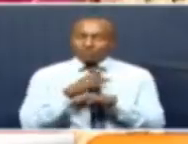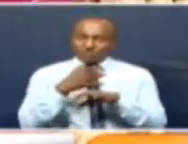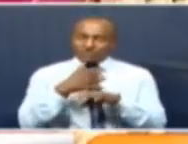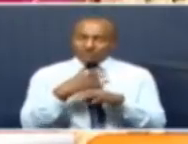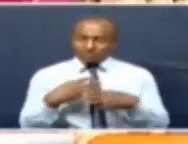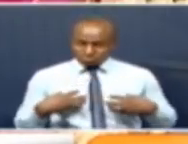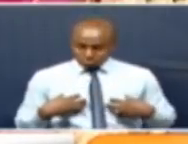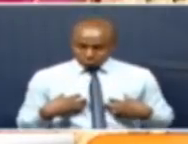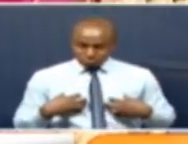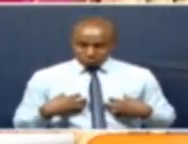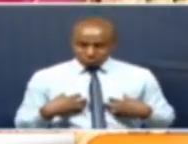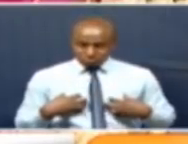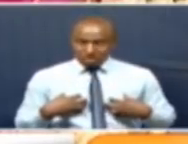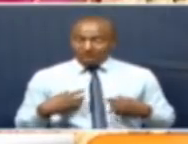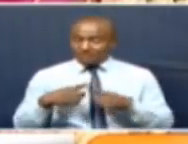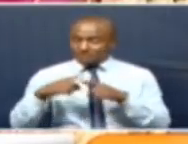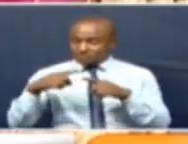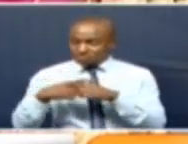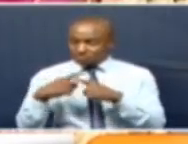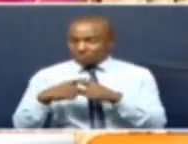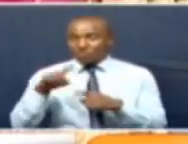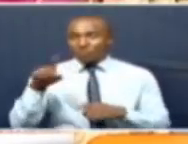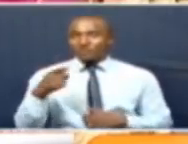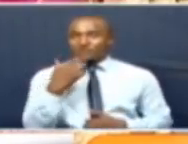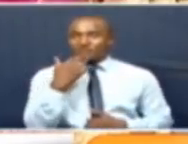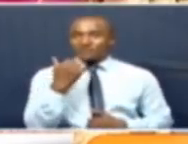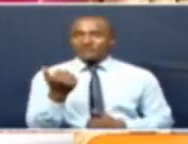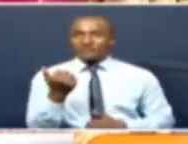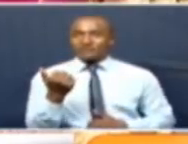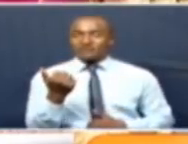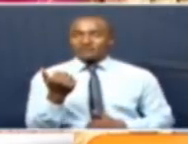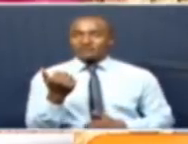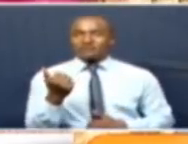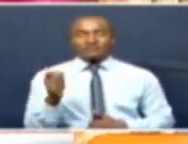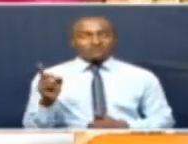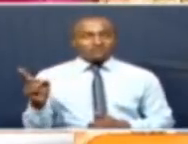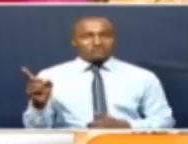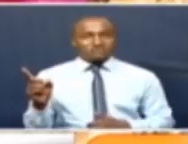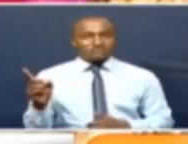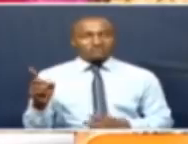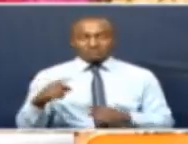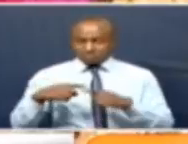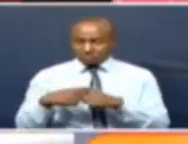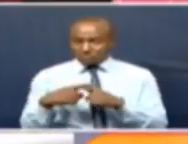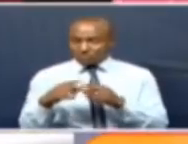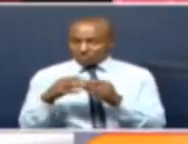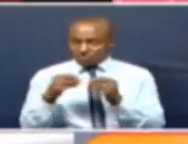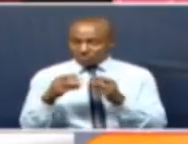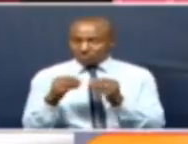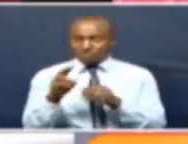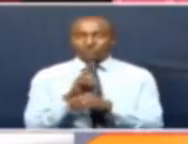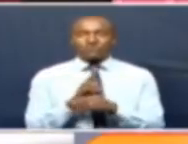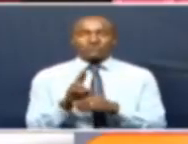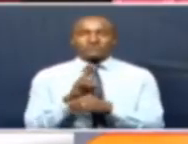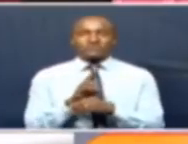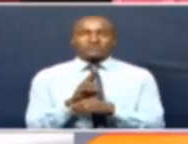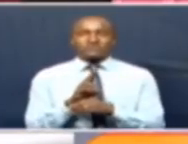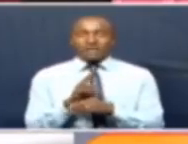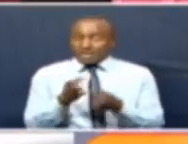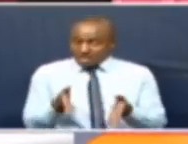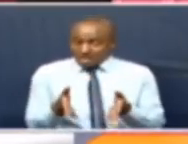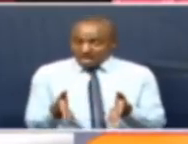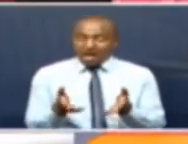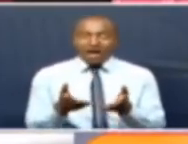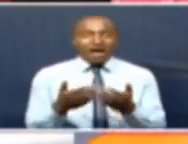a knitted pair costs 1,500 shillings. The yarn the knitters use is made of pure cotton. What is locally available